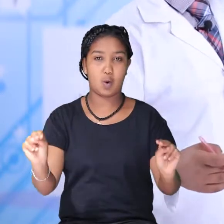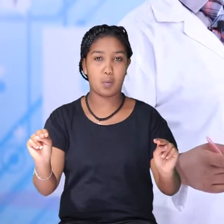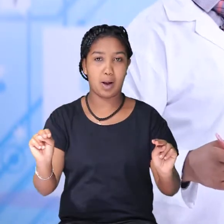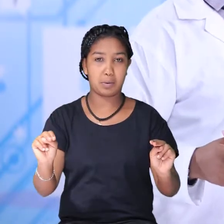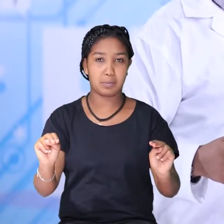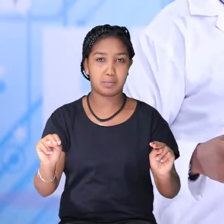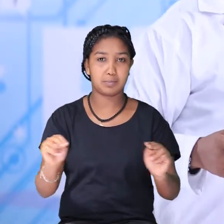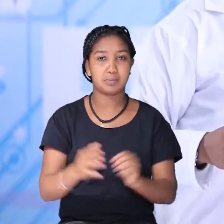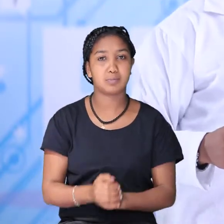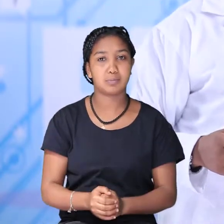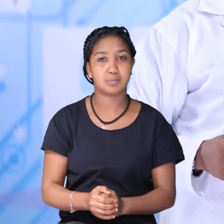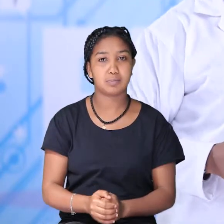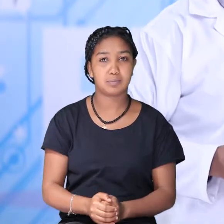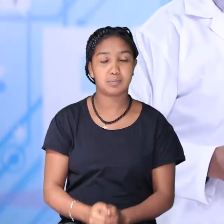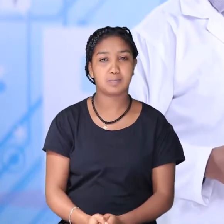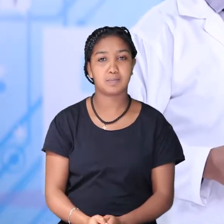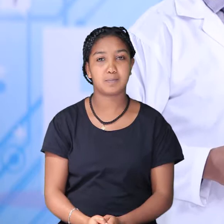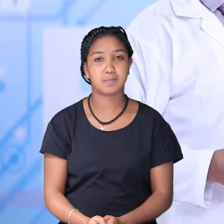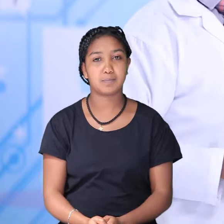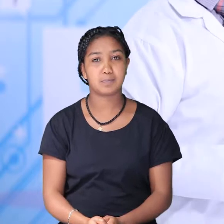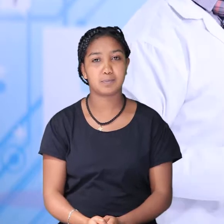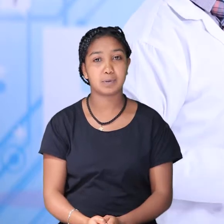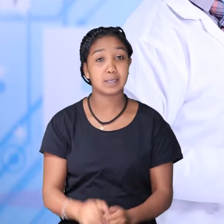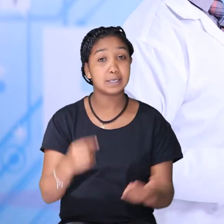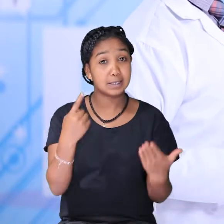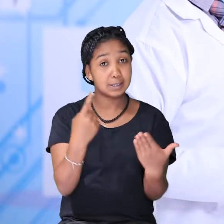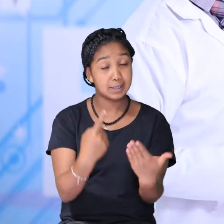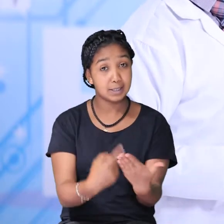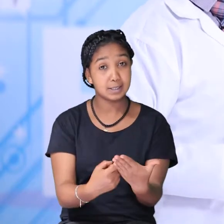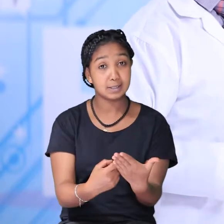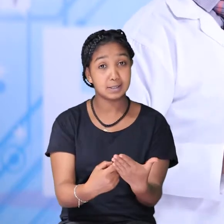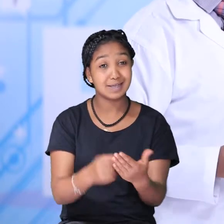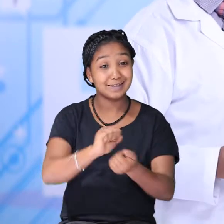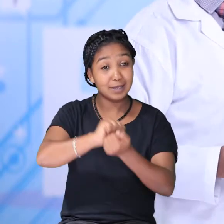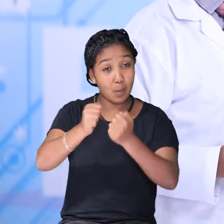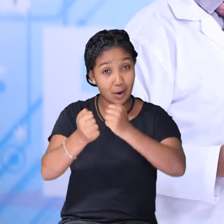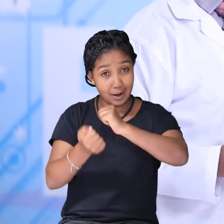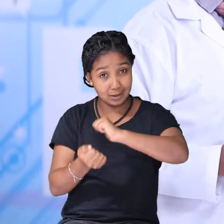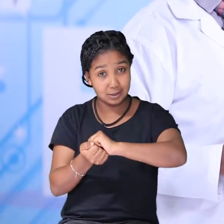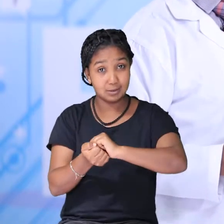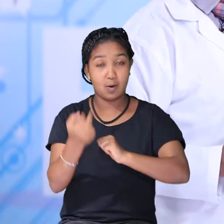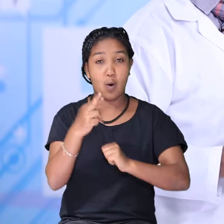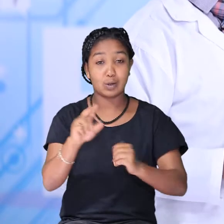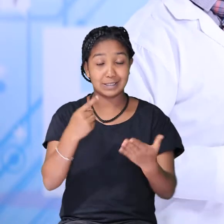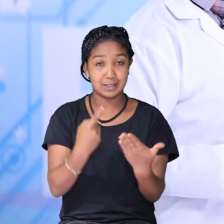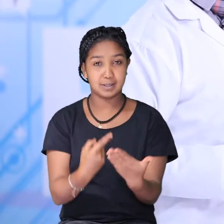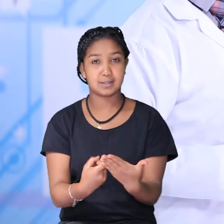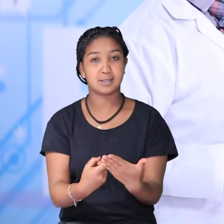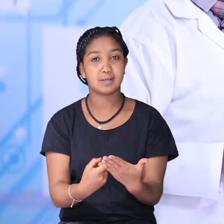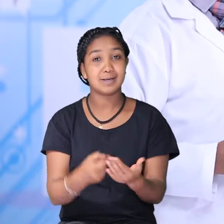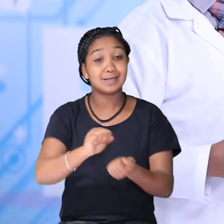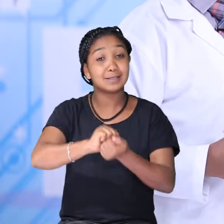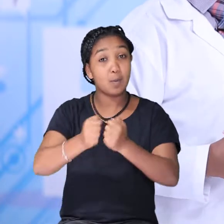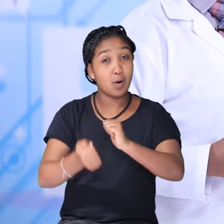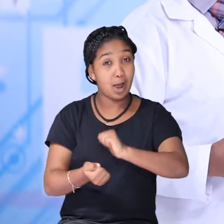of a behavior being repeated. This stimulus or this